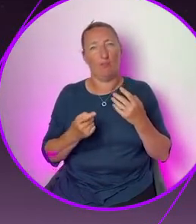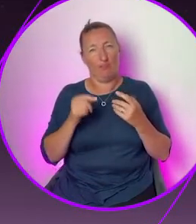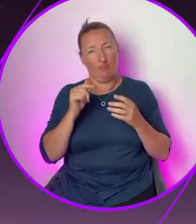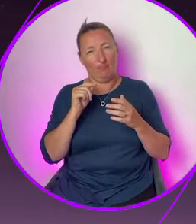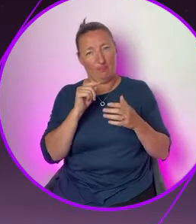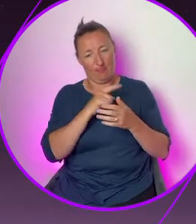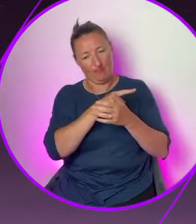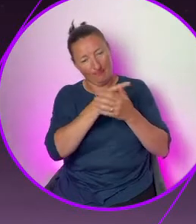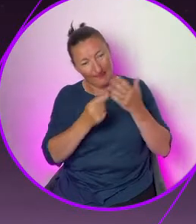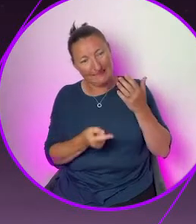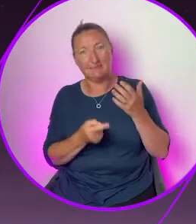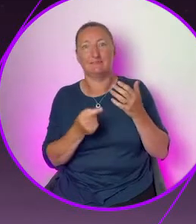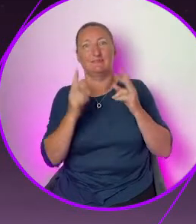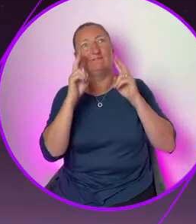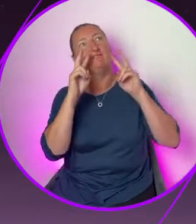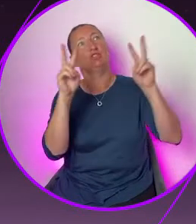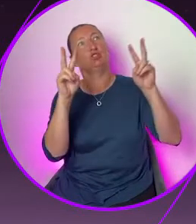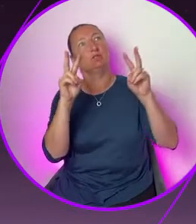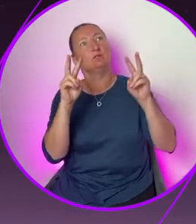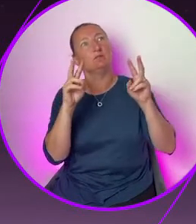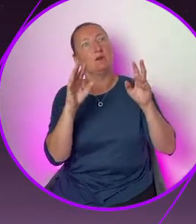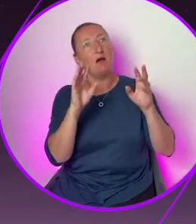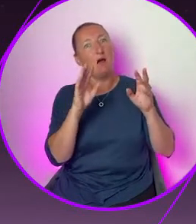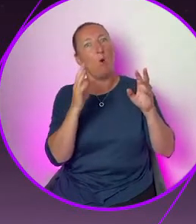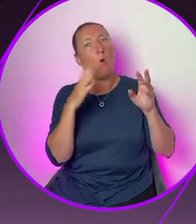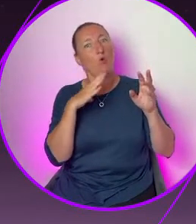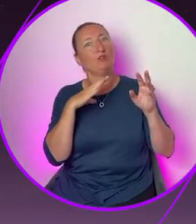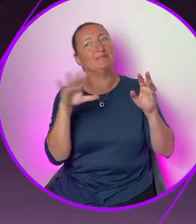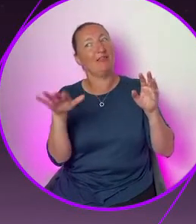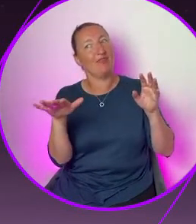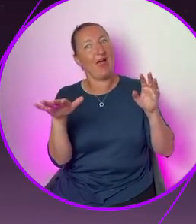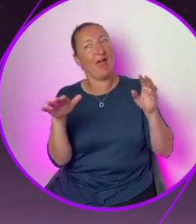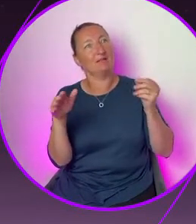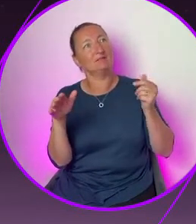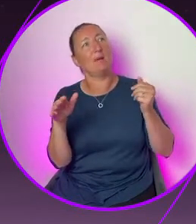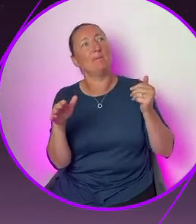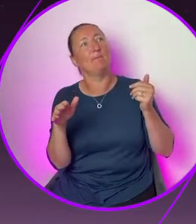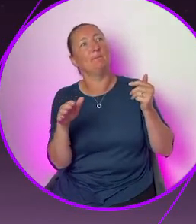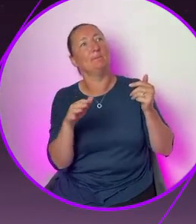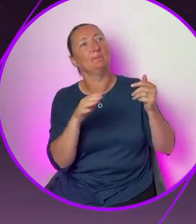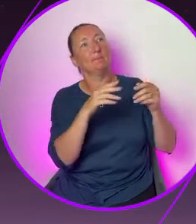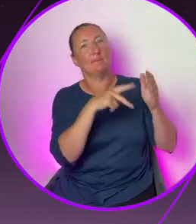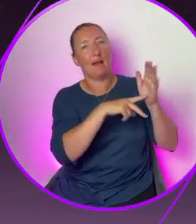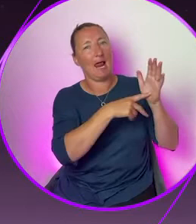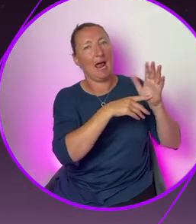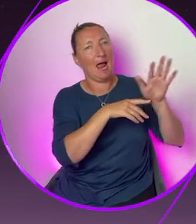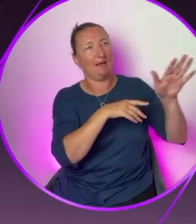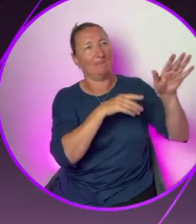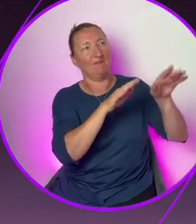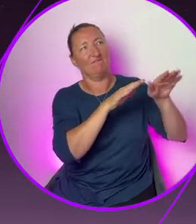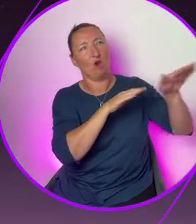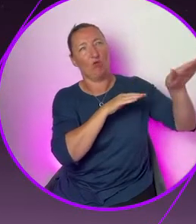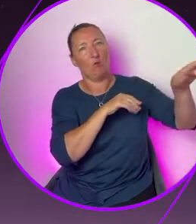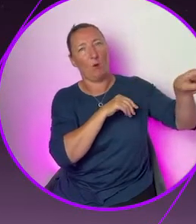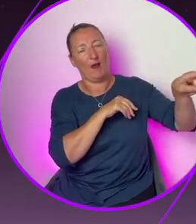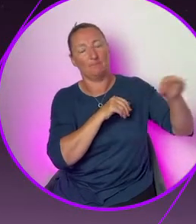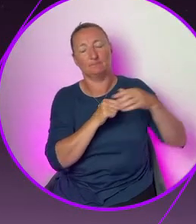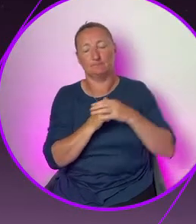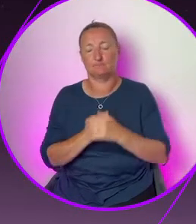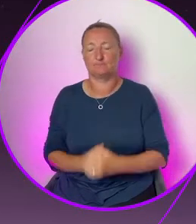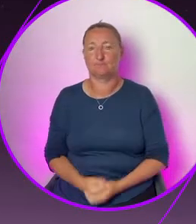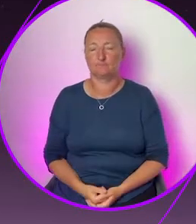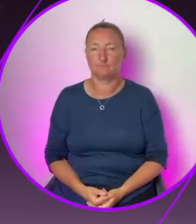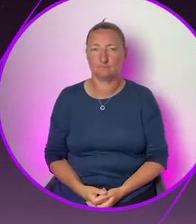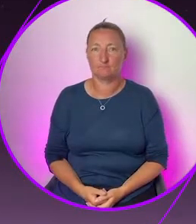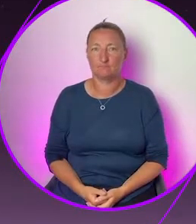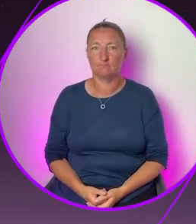of the metaverse are already here, and some are 5, 10 further away. But regardless, these are increasingly